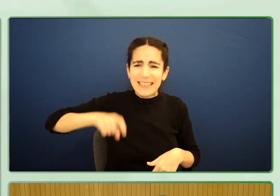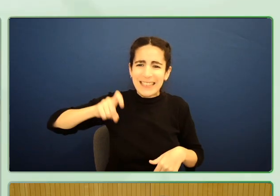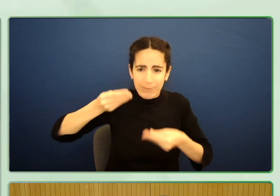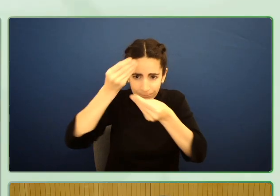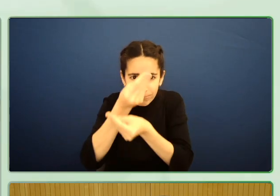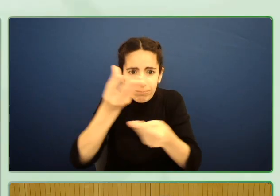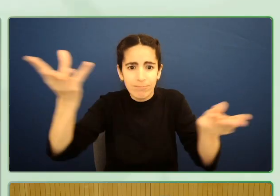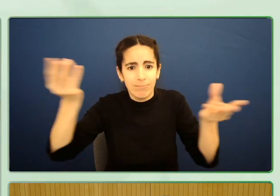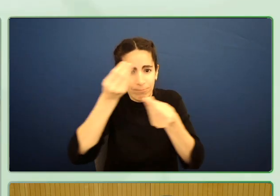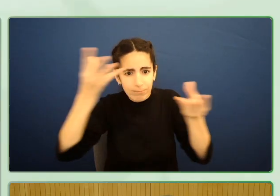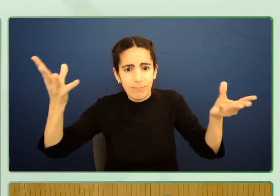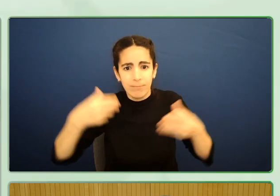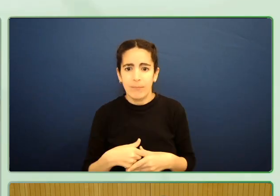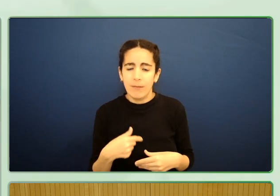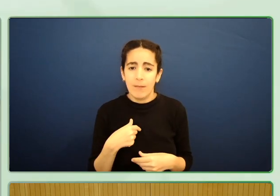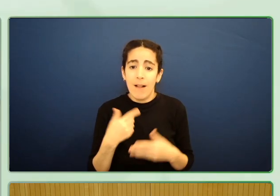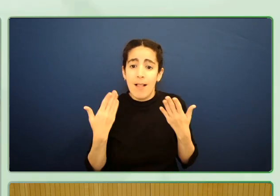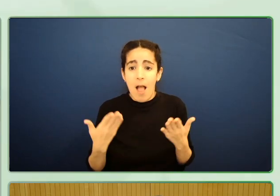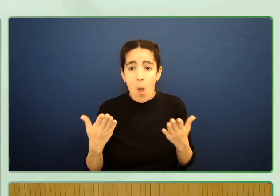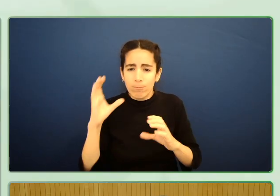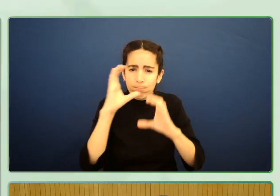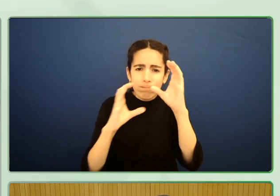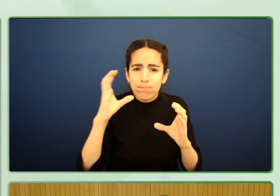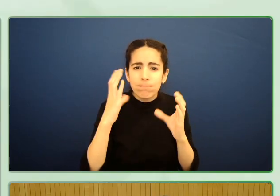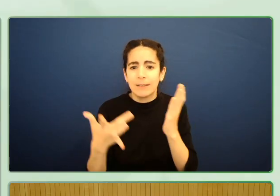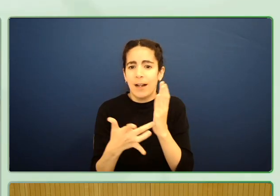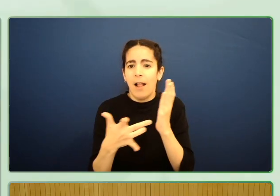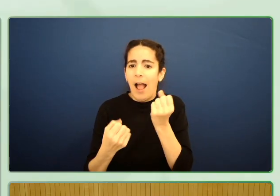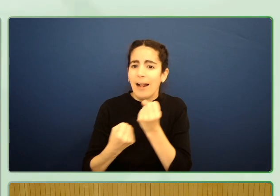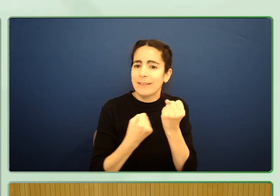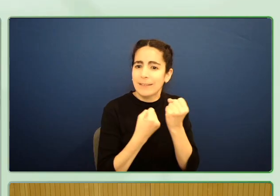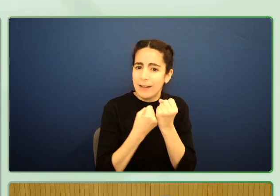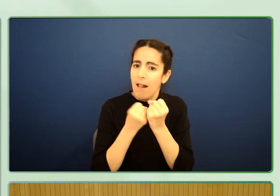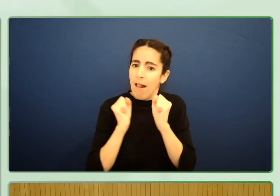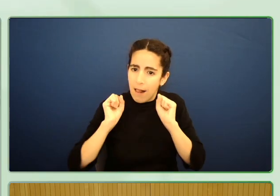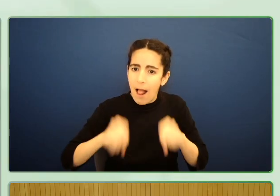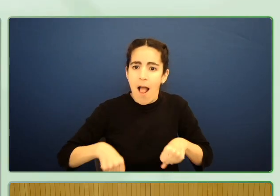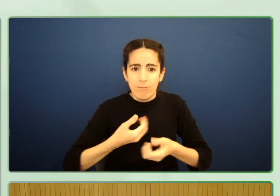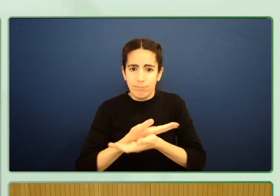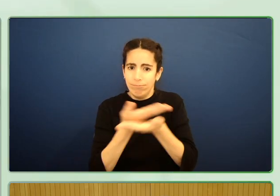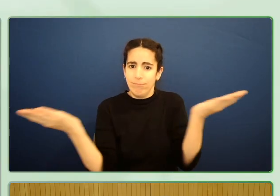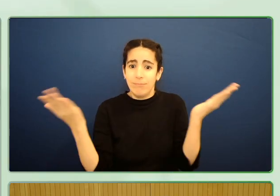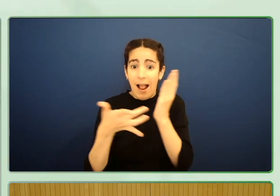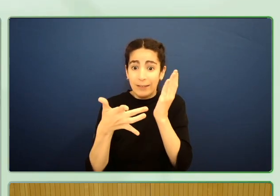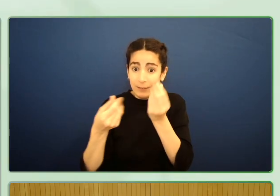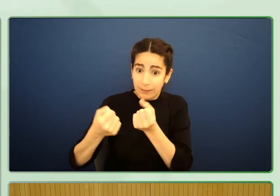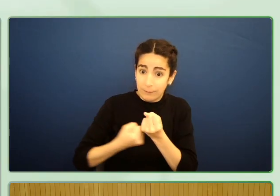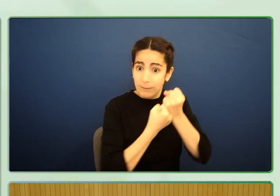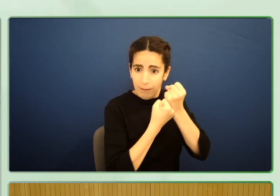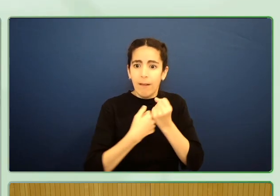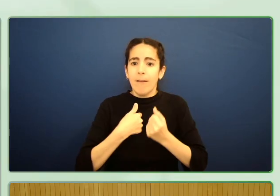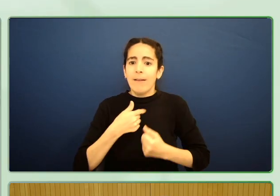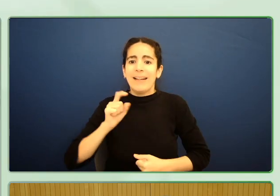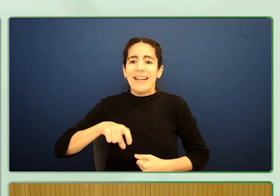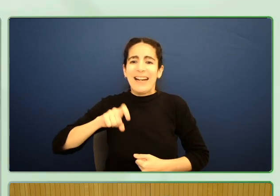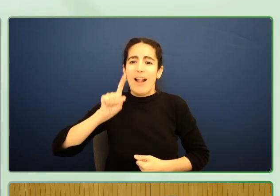for only with people with higher needs that I don't like to say in that words. I'm pretty sure